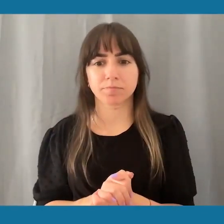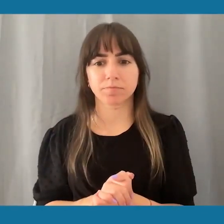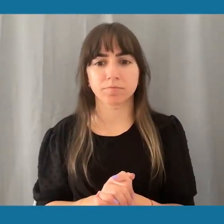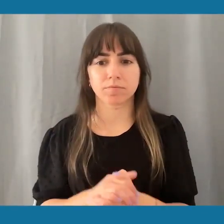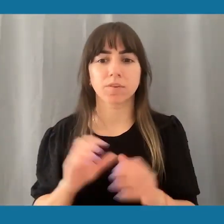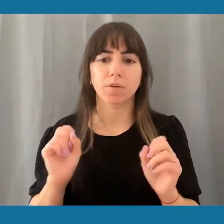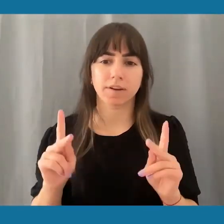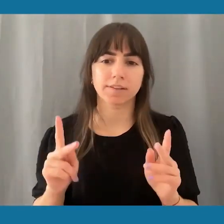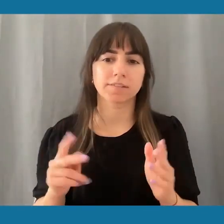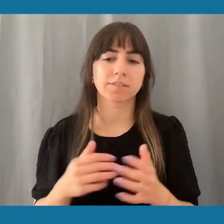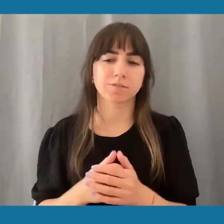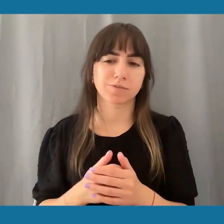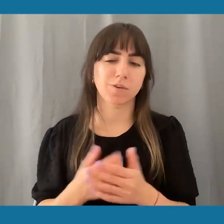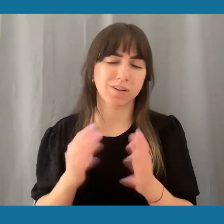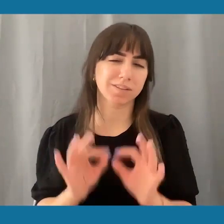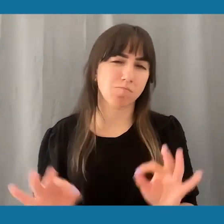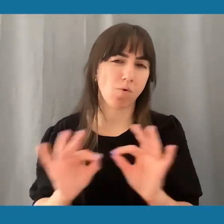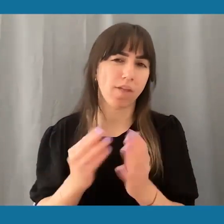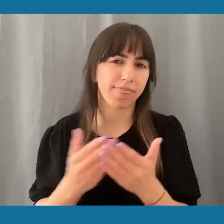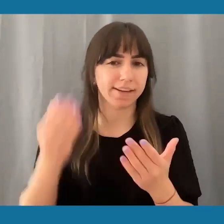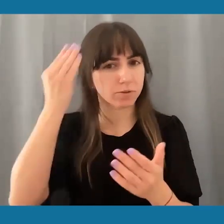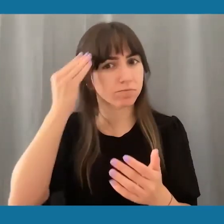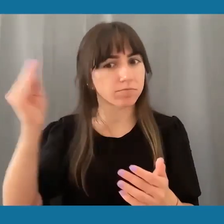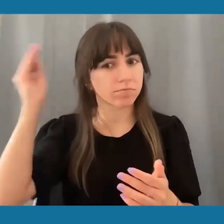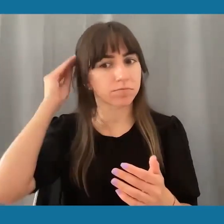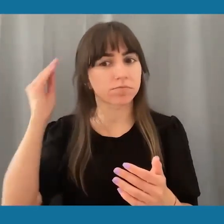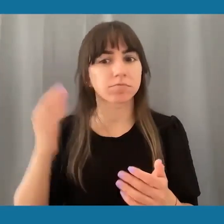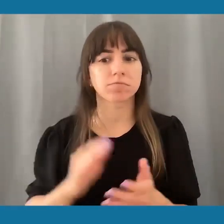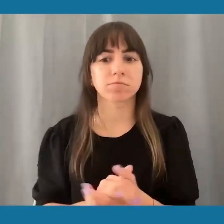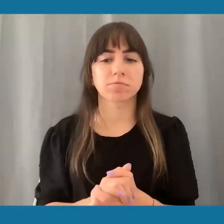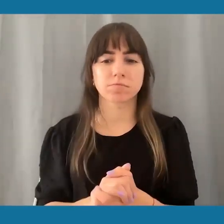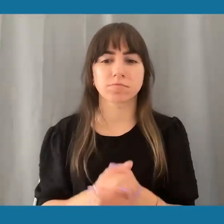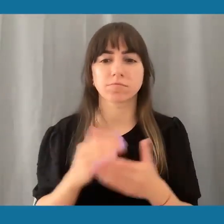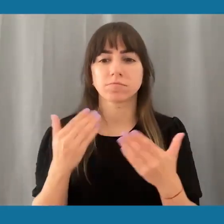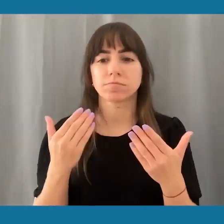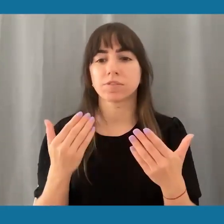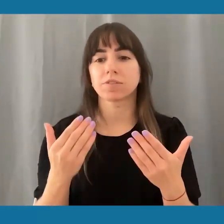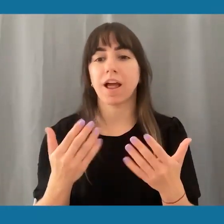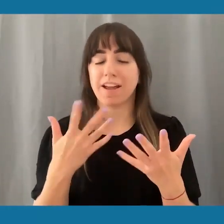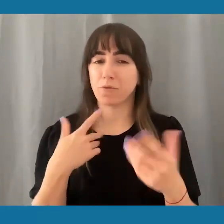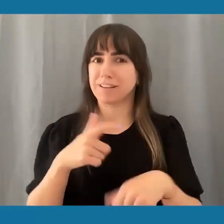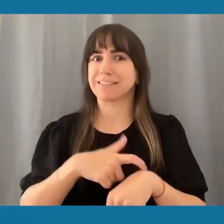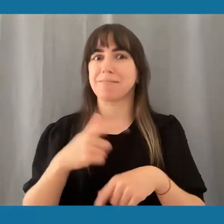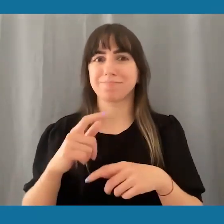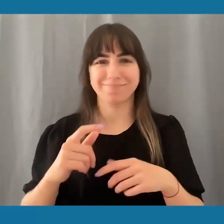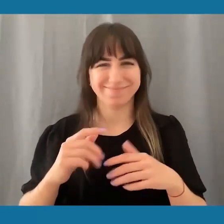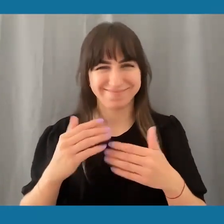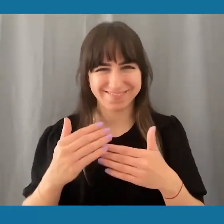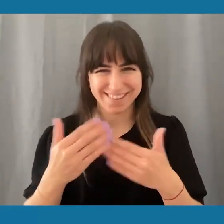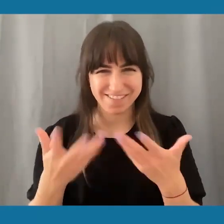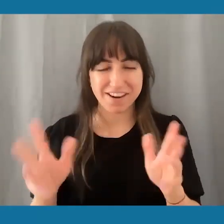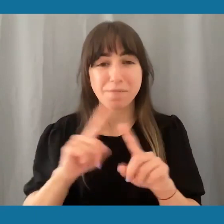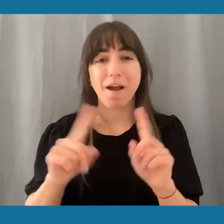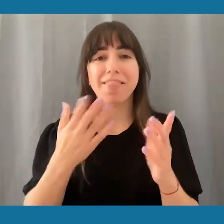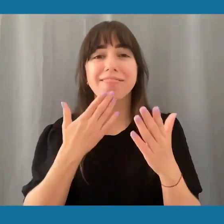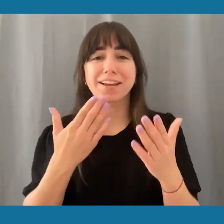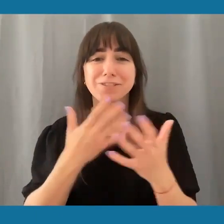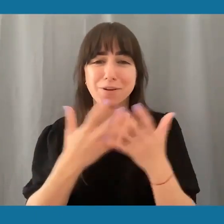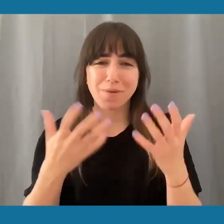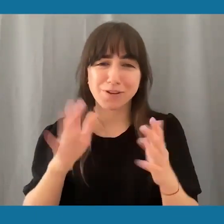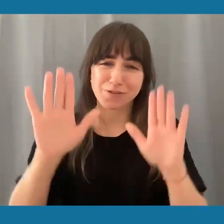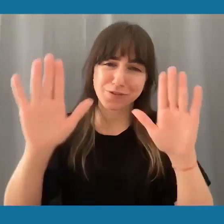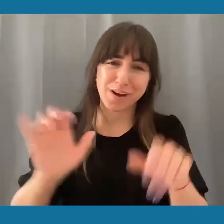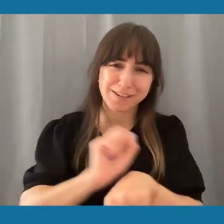so that's an important thing to know about. And so, Leo, that wraps up about our time. I thank you so much. You did a great job of kind of